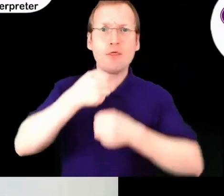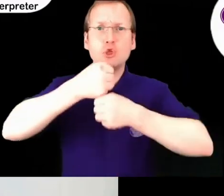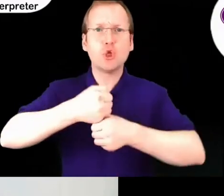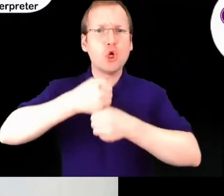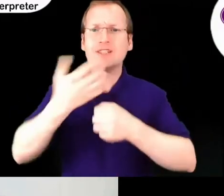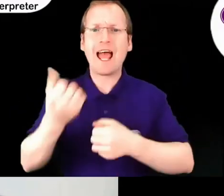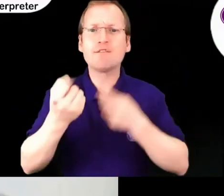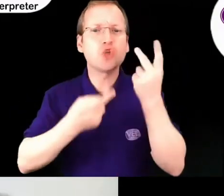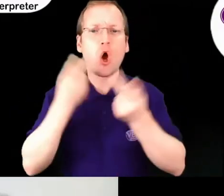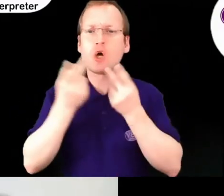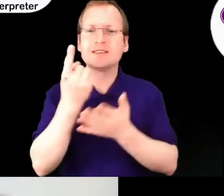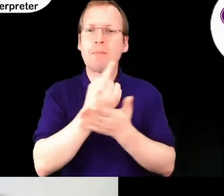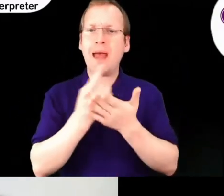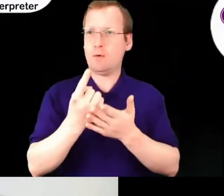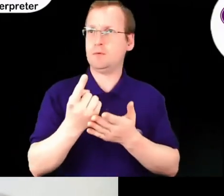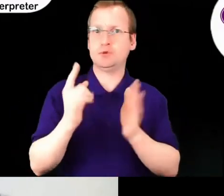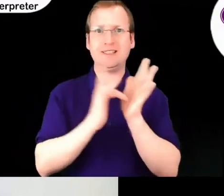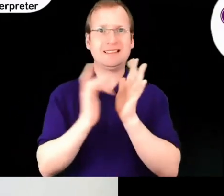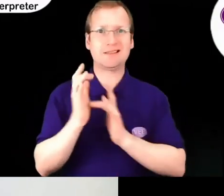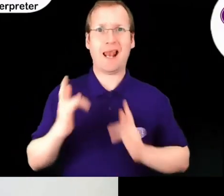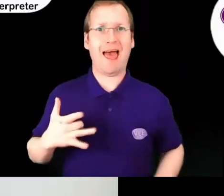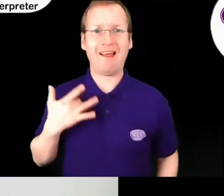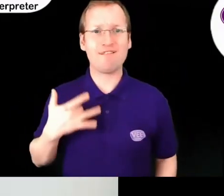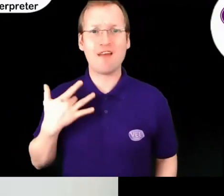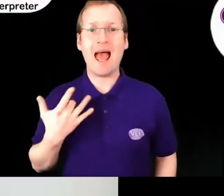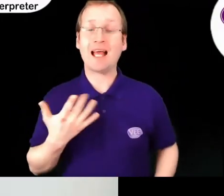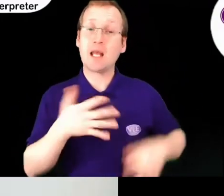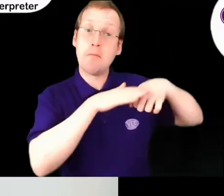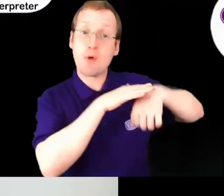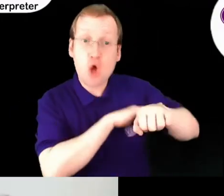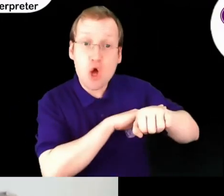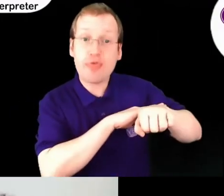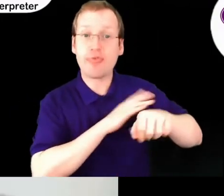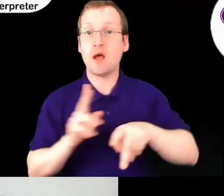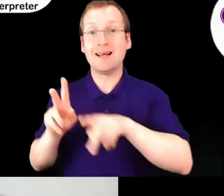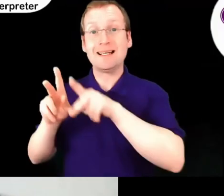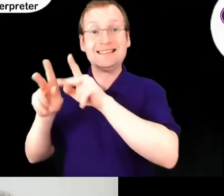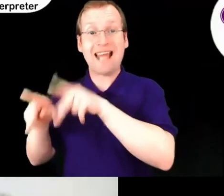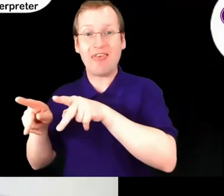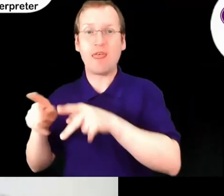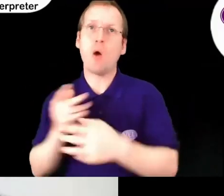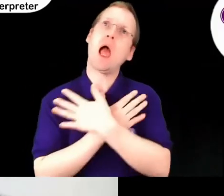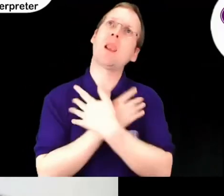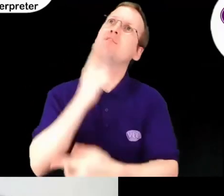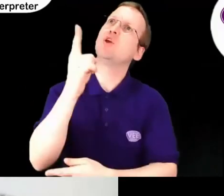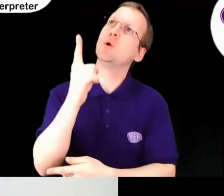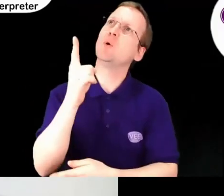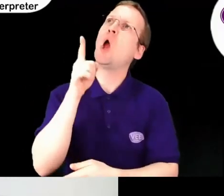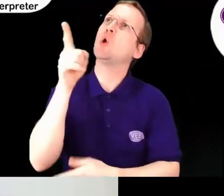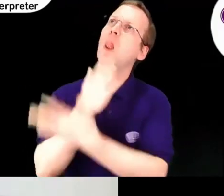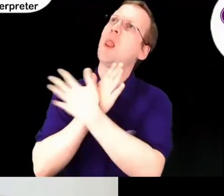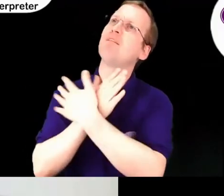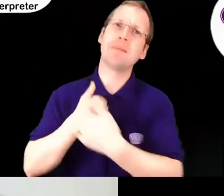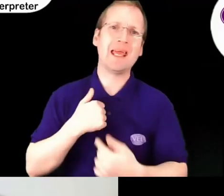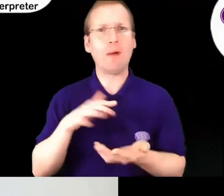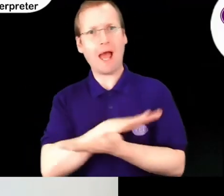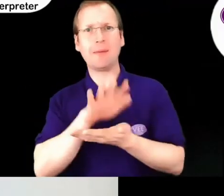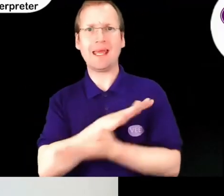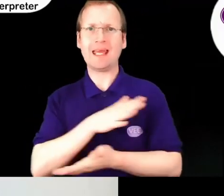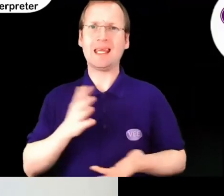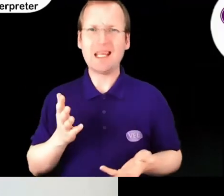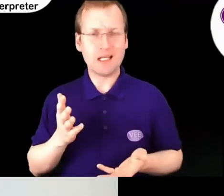about the life of Jesus. We either had the birth or the death, or I love you, Jesus, you love me, and we're as happy can be. But